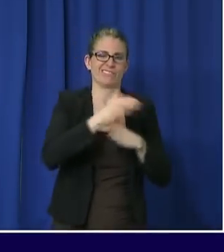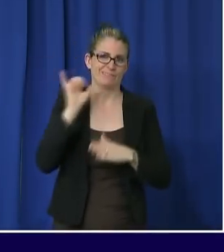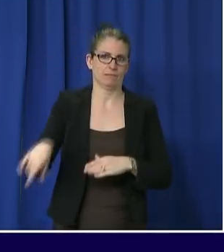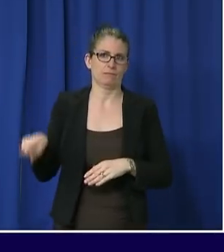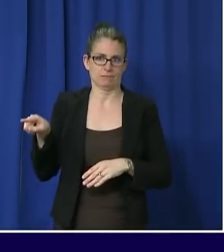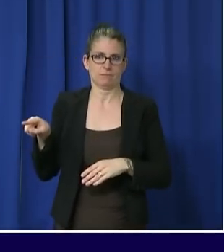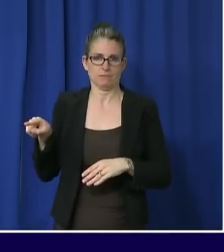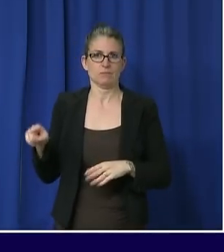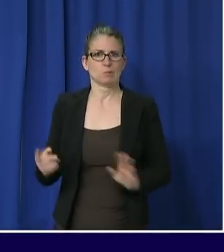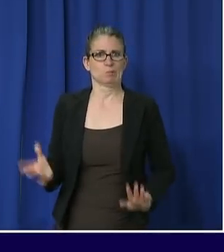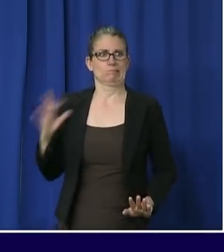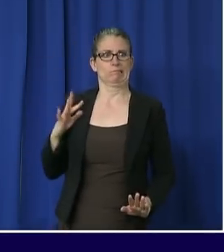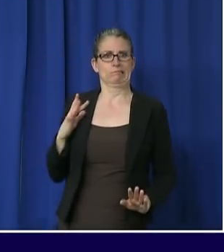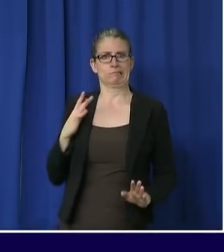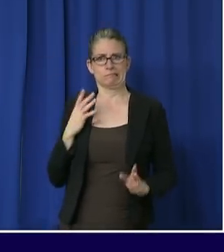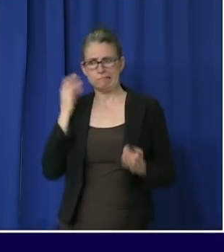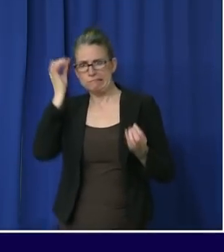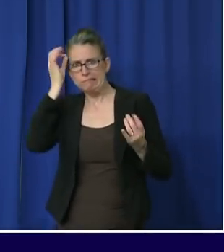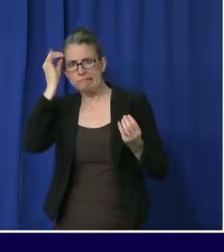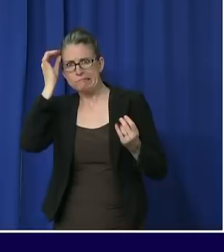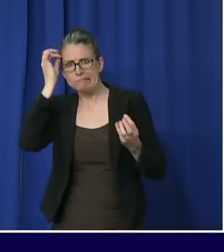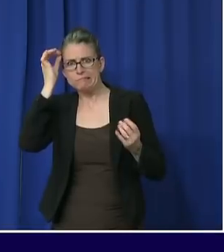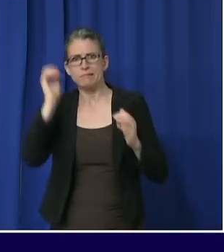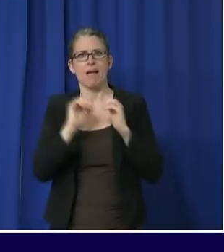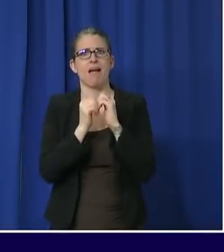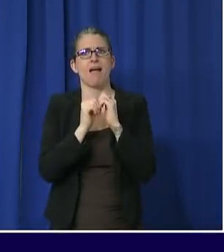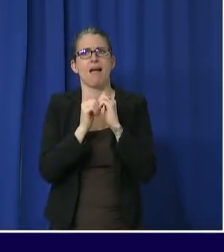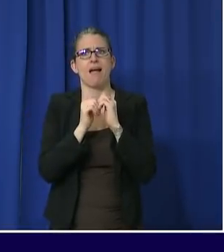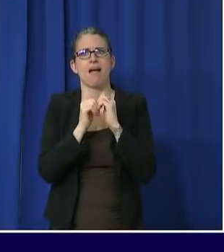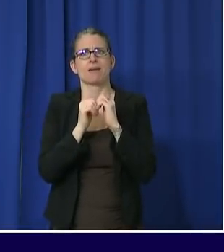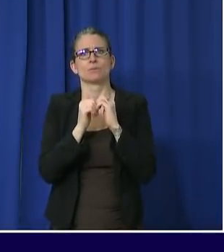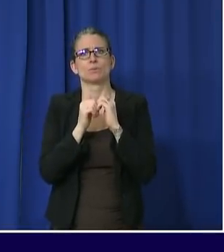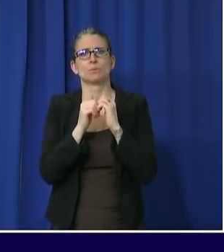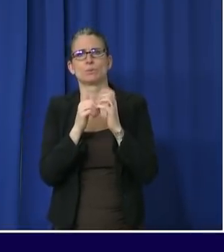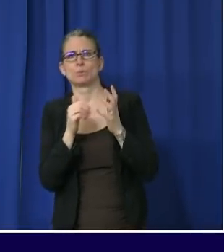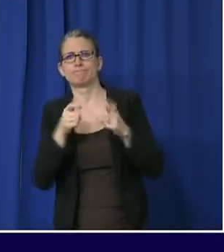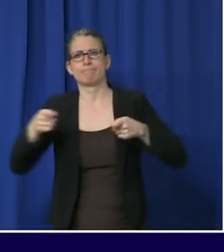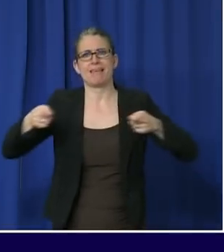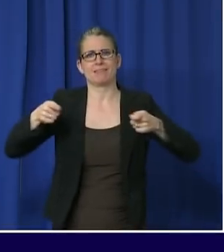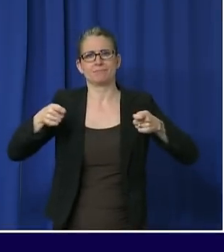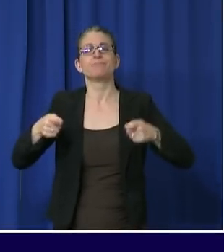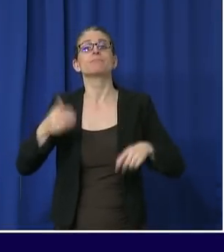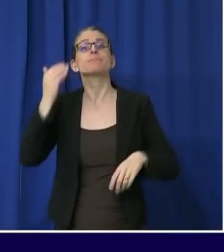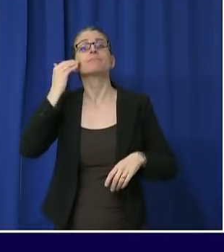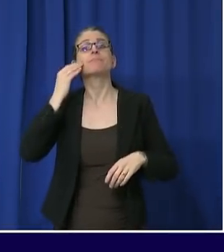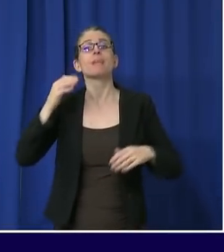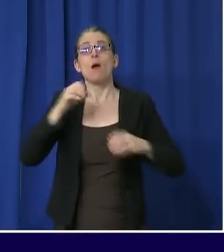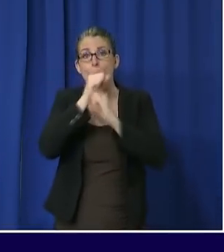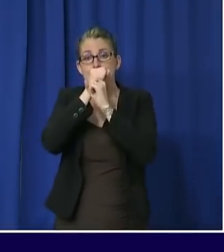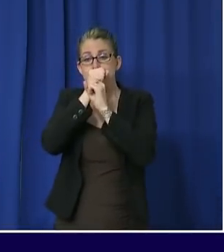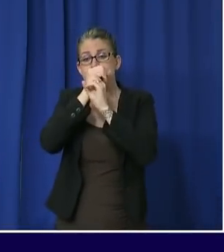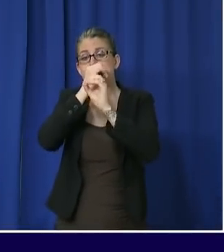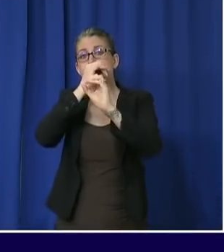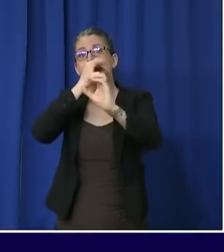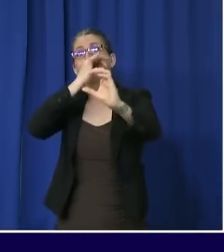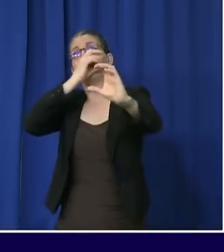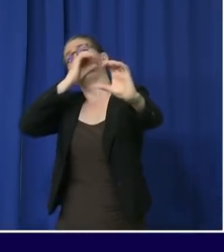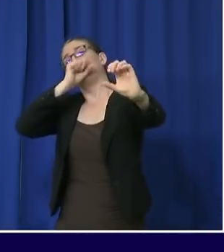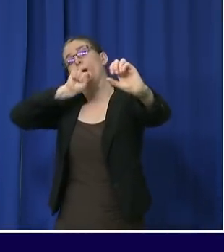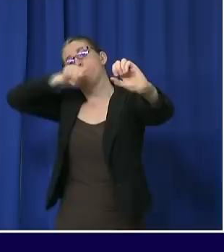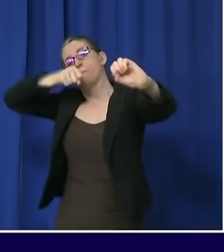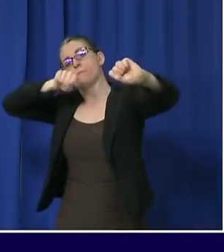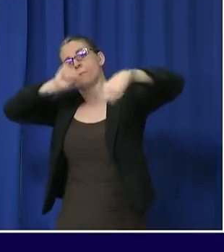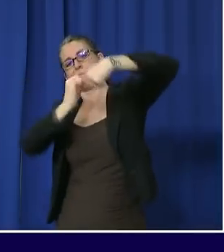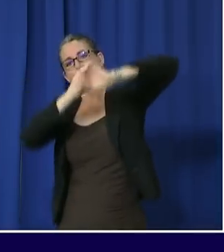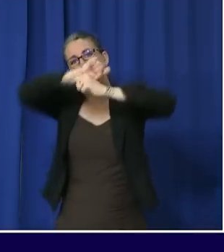about outbreaks like a balloon animal. Those long balloons that balloon artists twist off. And as they